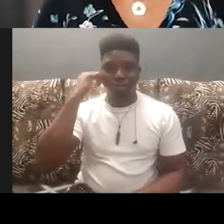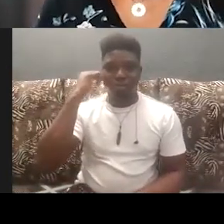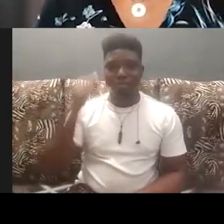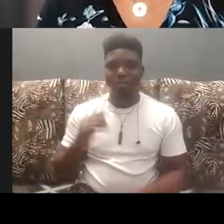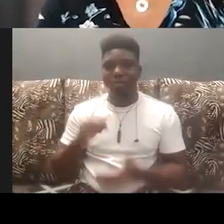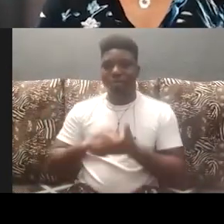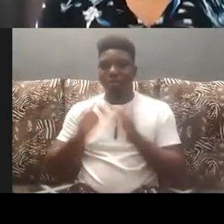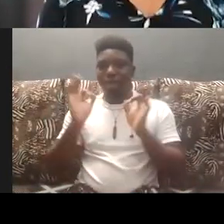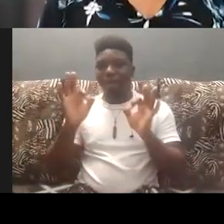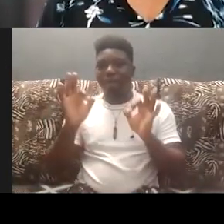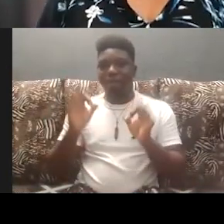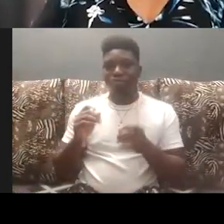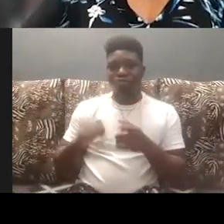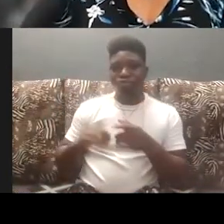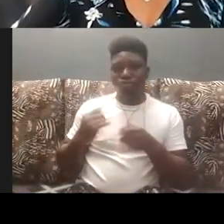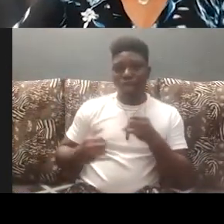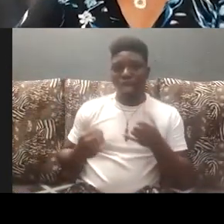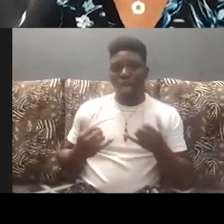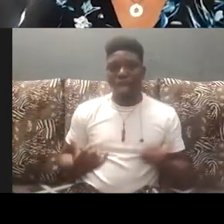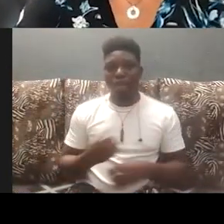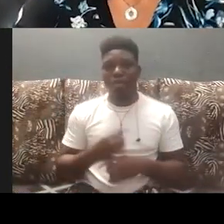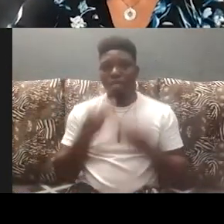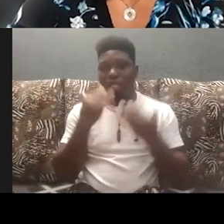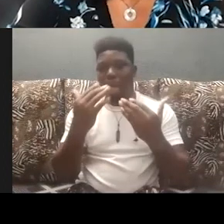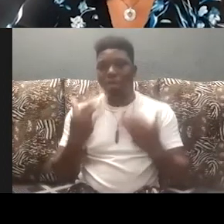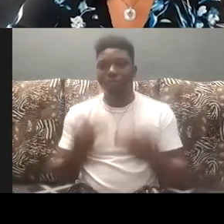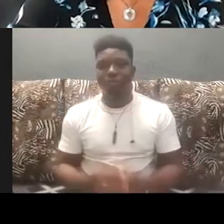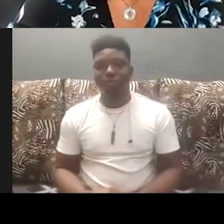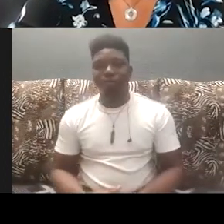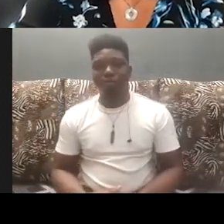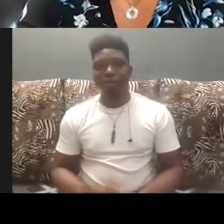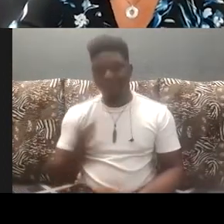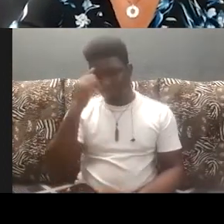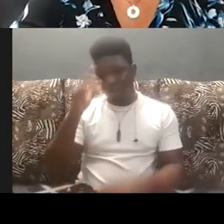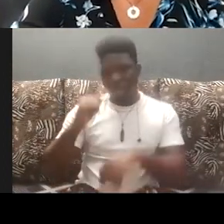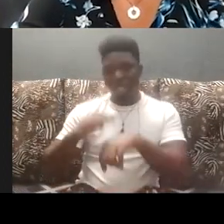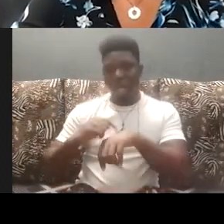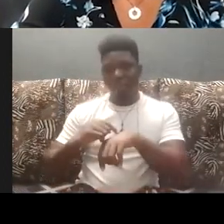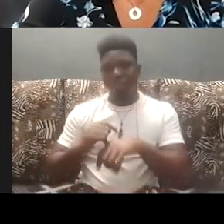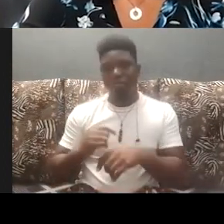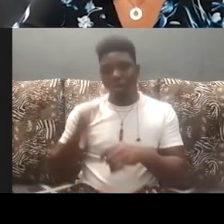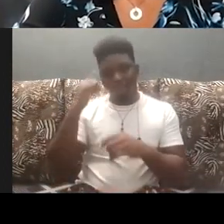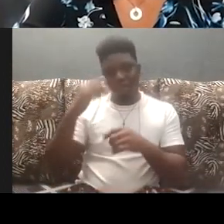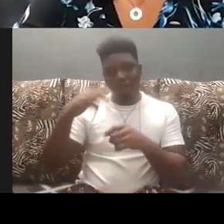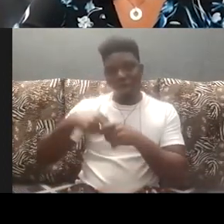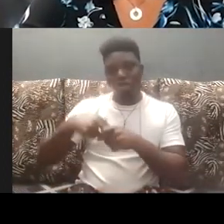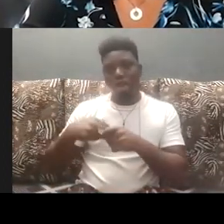friends. Thank you for your time and for joining me around this virtual dinner